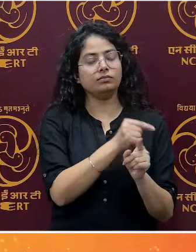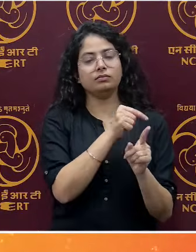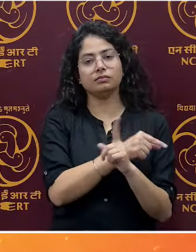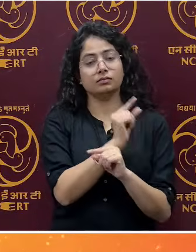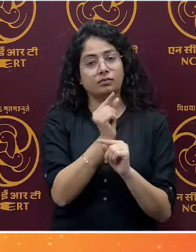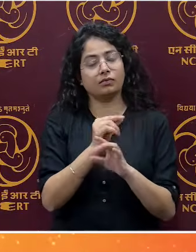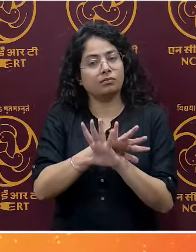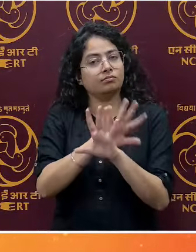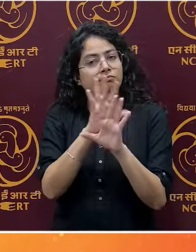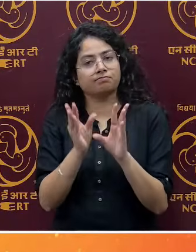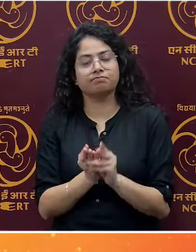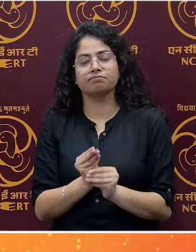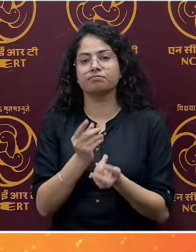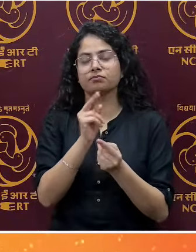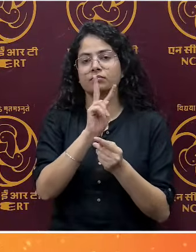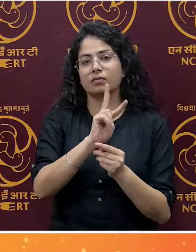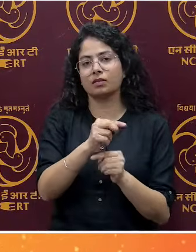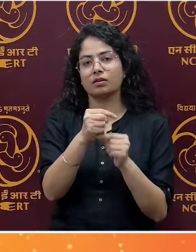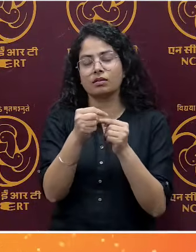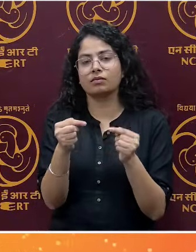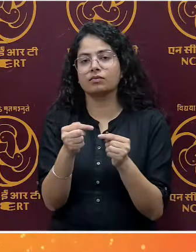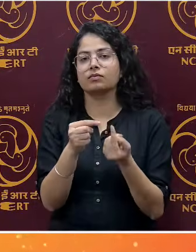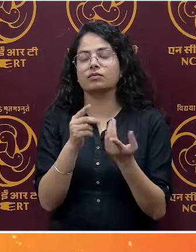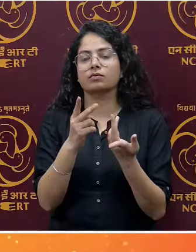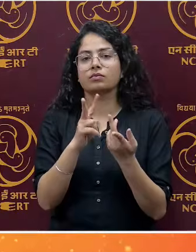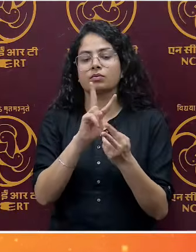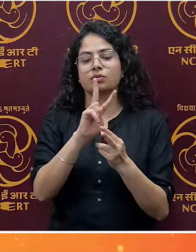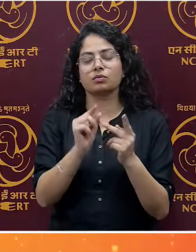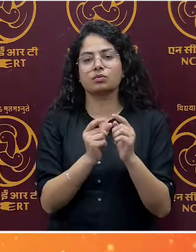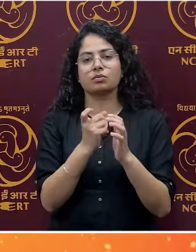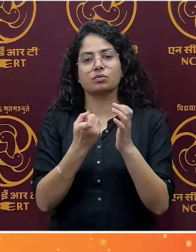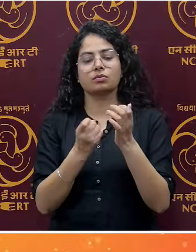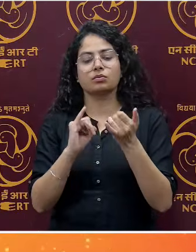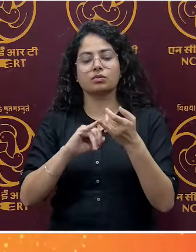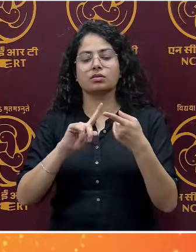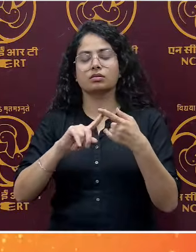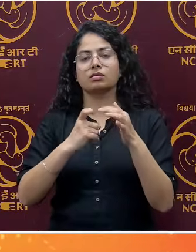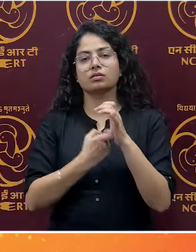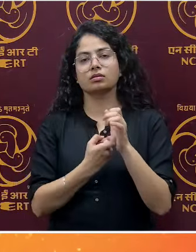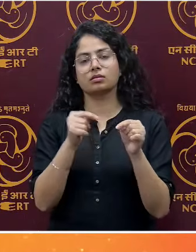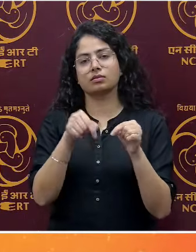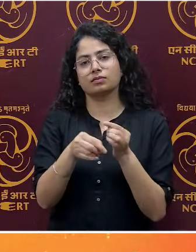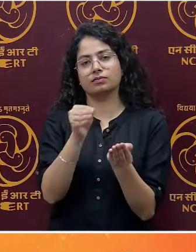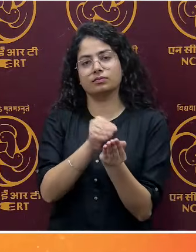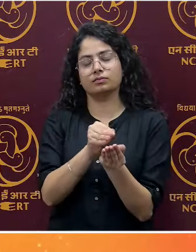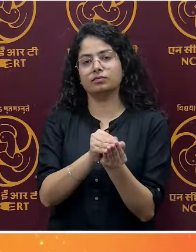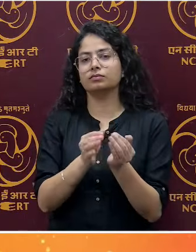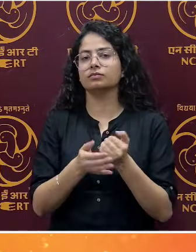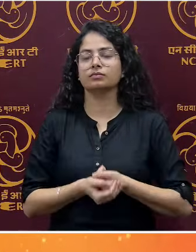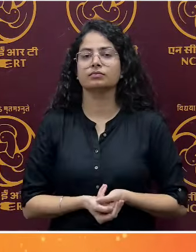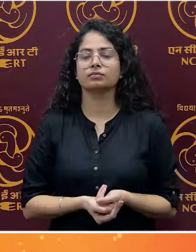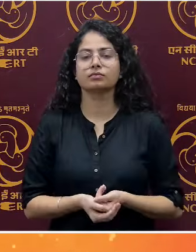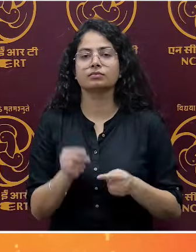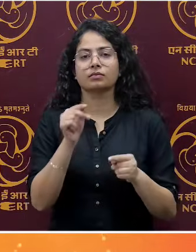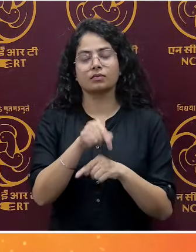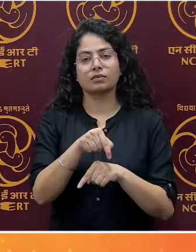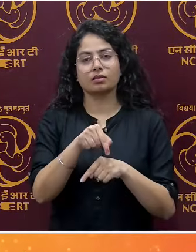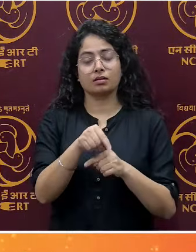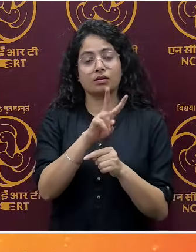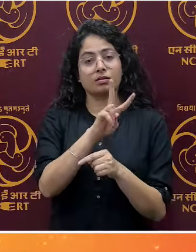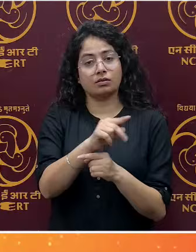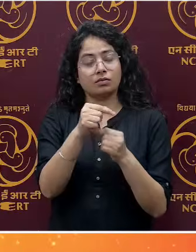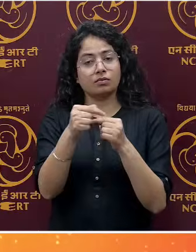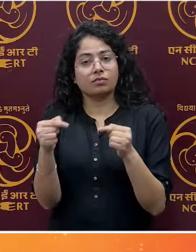these variables will be taken by the user and will be saved in these variables. Now these variables are